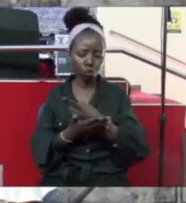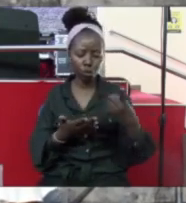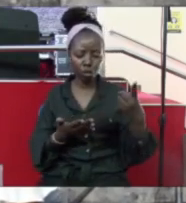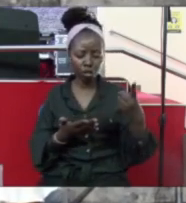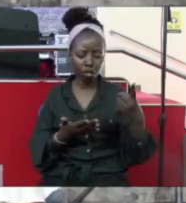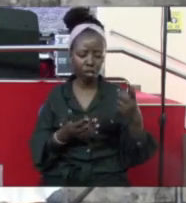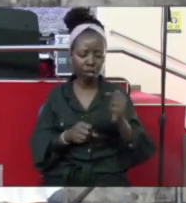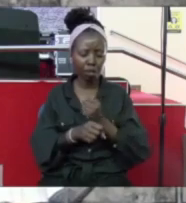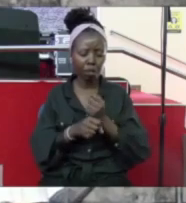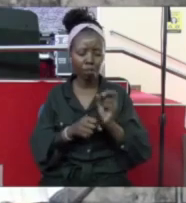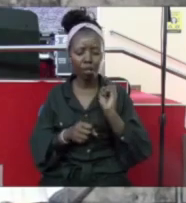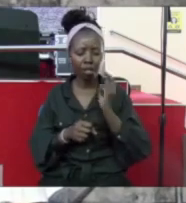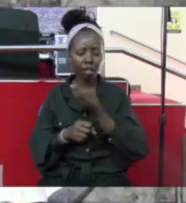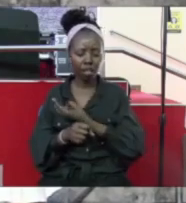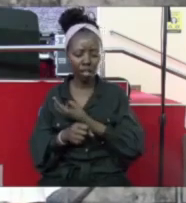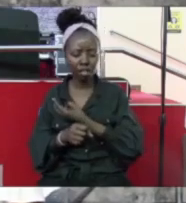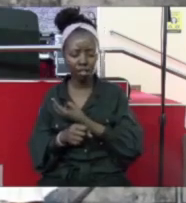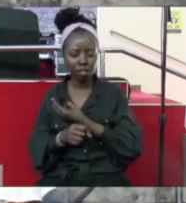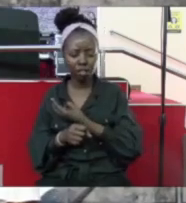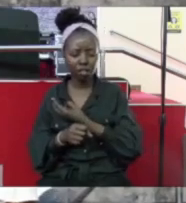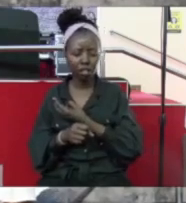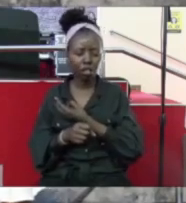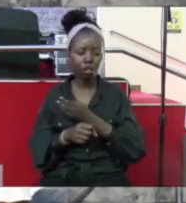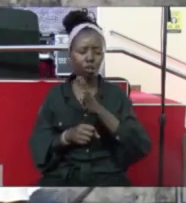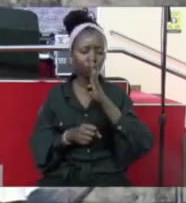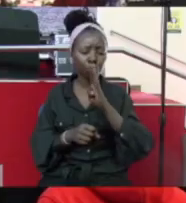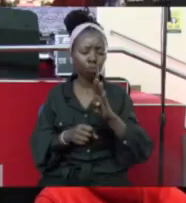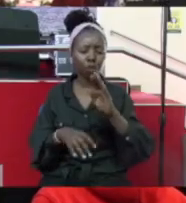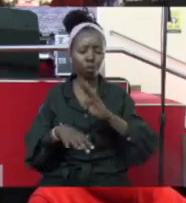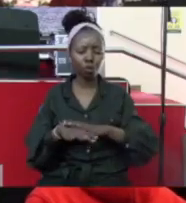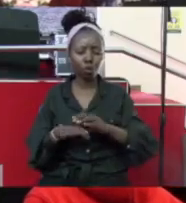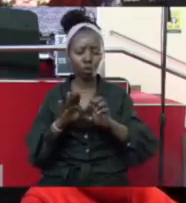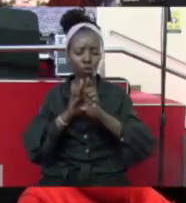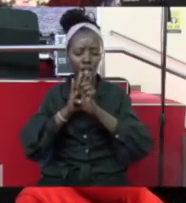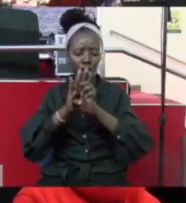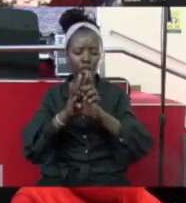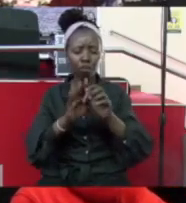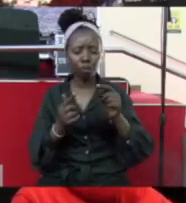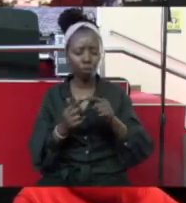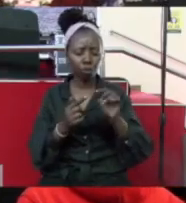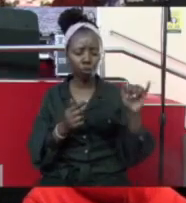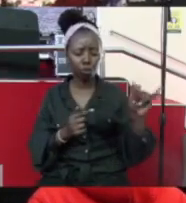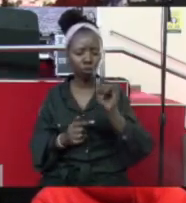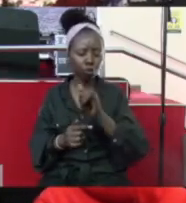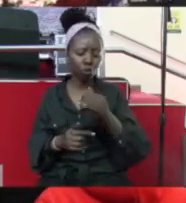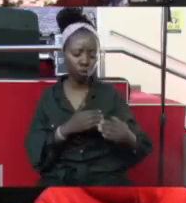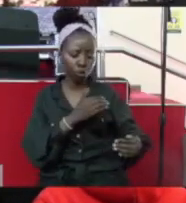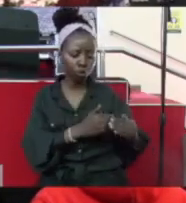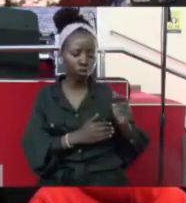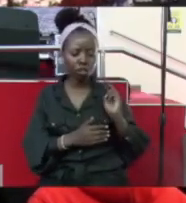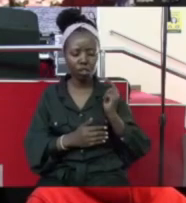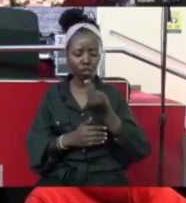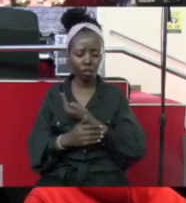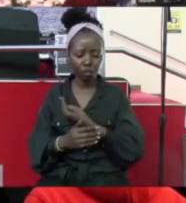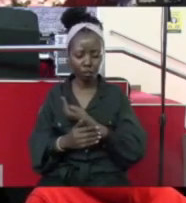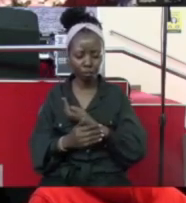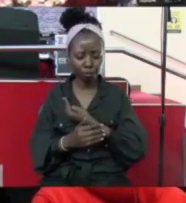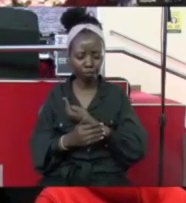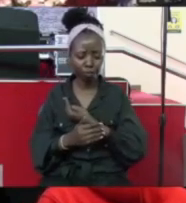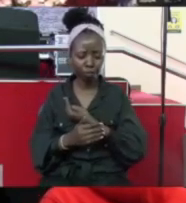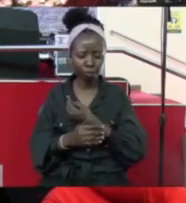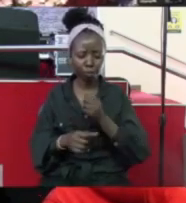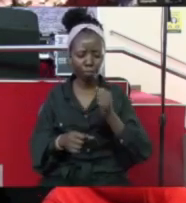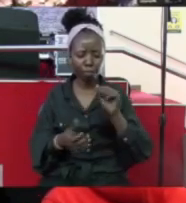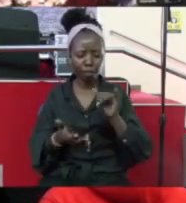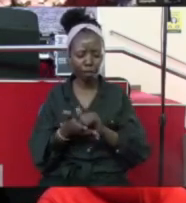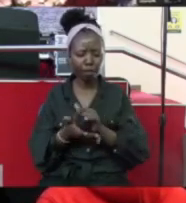of Glory, to be deliberate, King of Glory, to be good examples to them that are around us. Tusaidie tuwe mfano mzuri kwa wale ambao wametuzunguka. That, Lord,